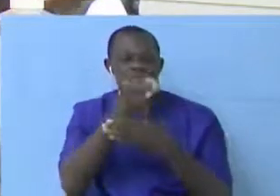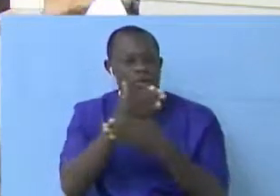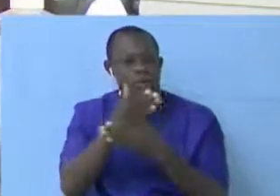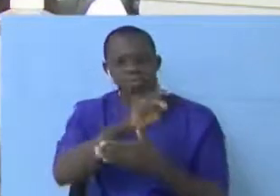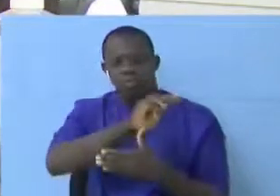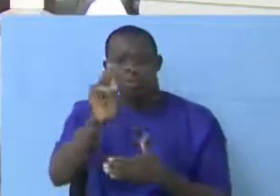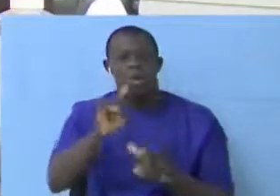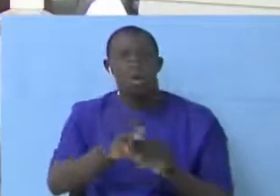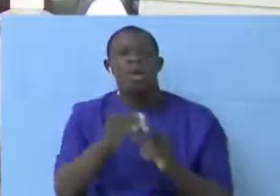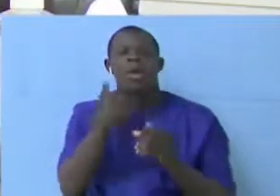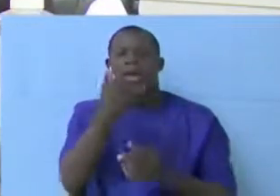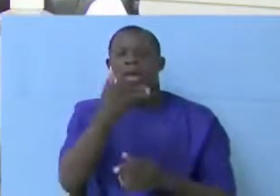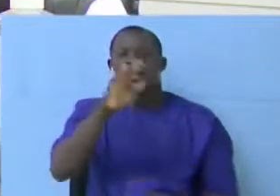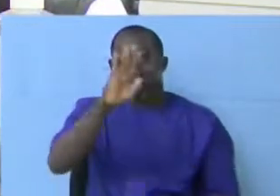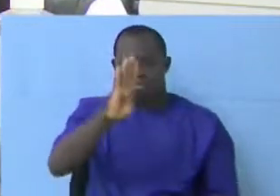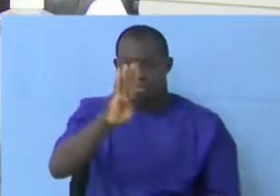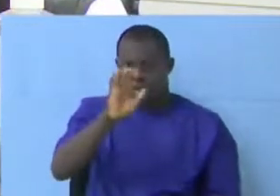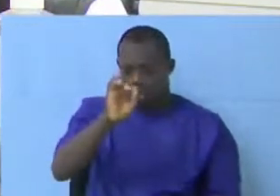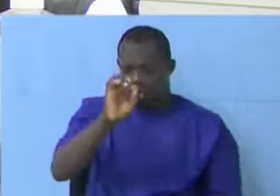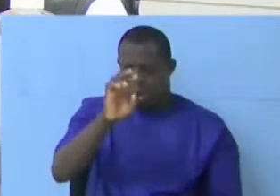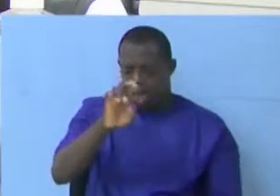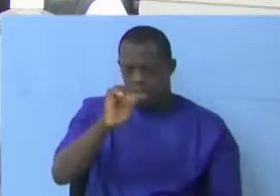and asked Bori to put Buba in cells.